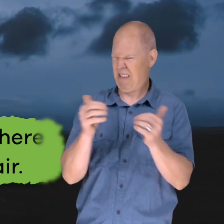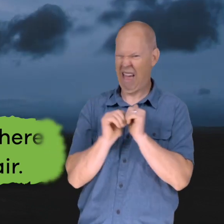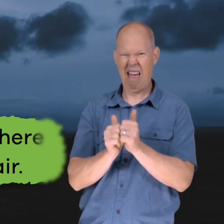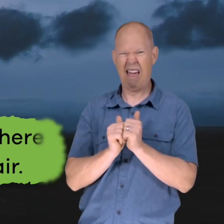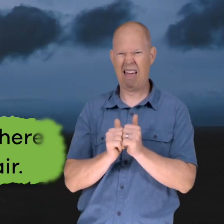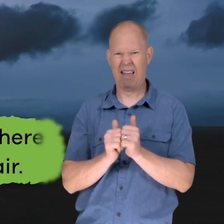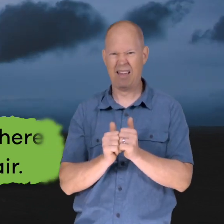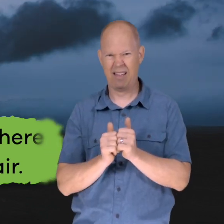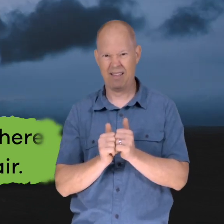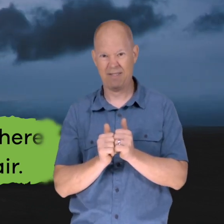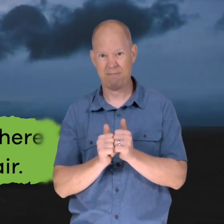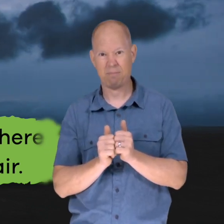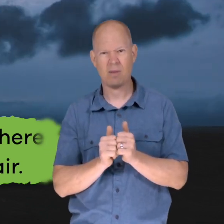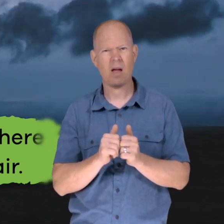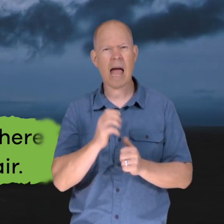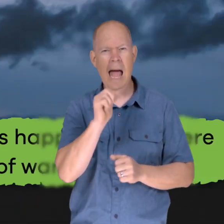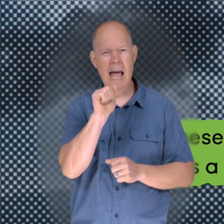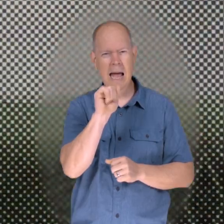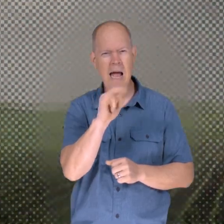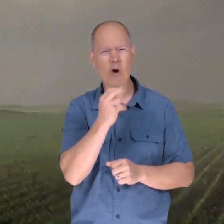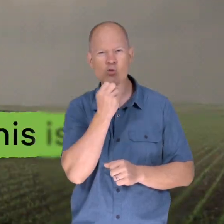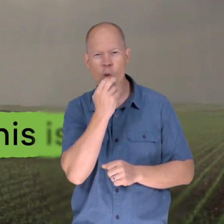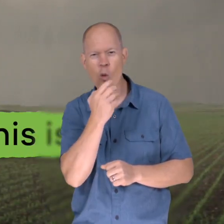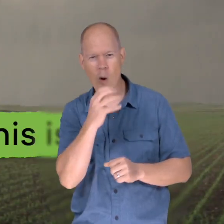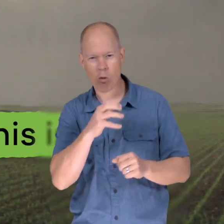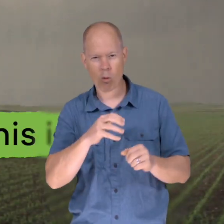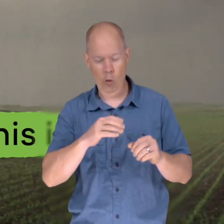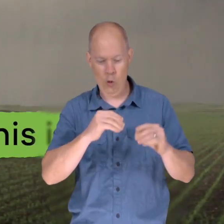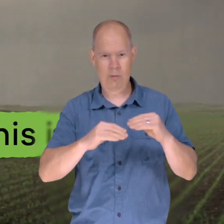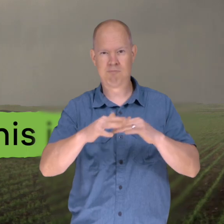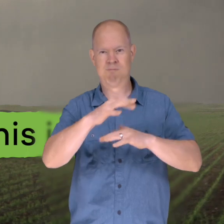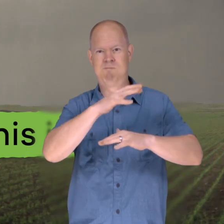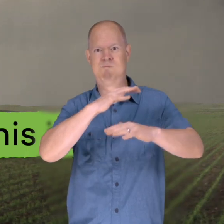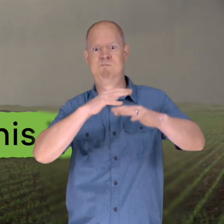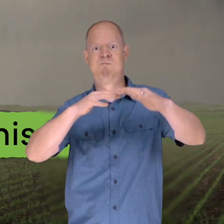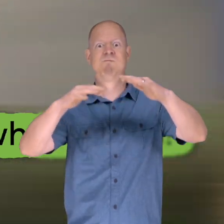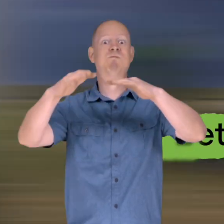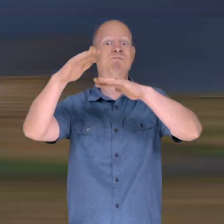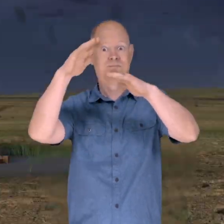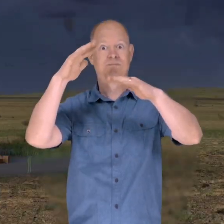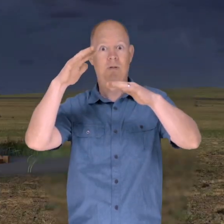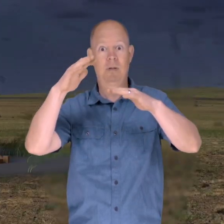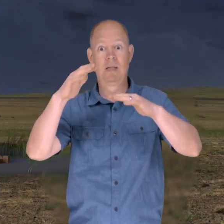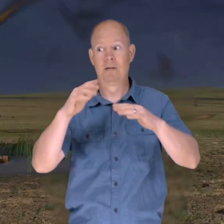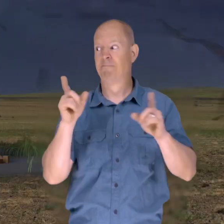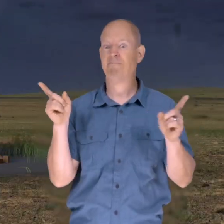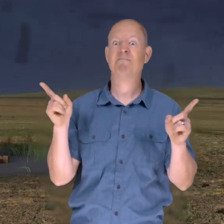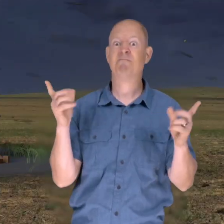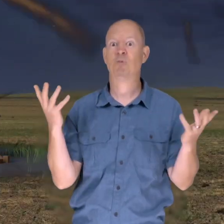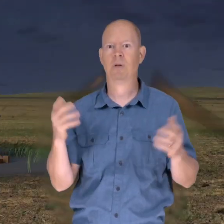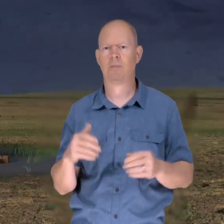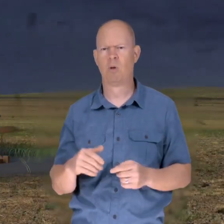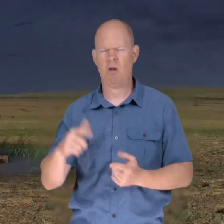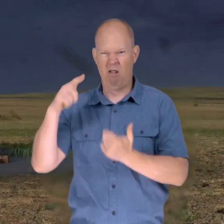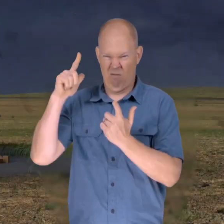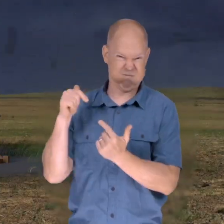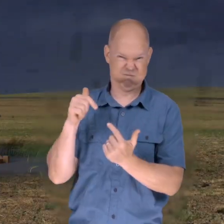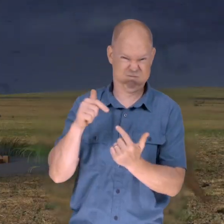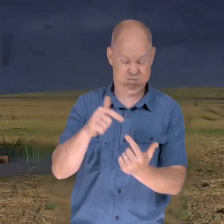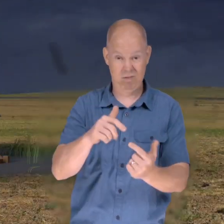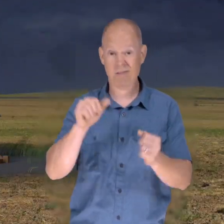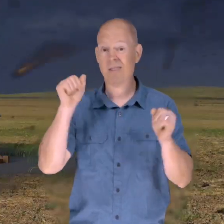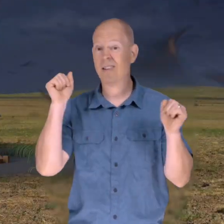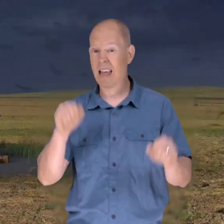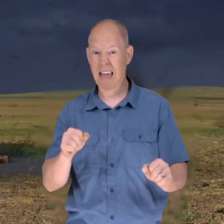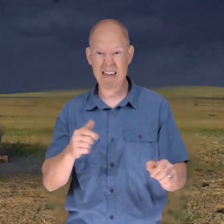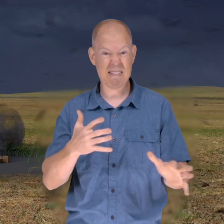surge of warm, humid air. Bet you know what this is. Tornadoes are a destructive column of air